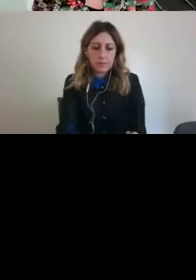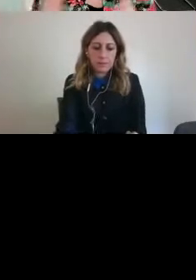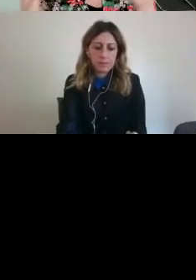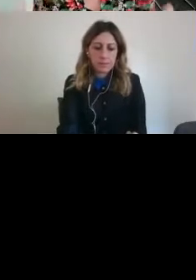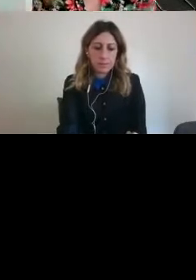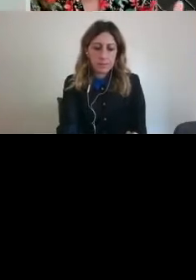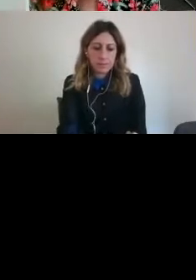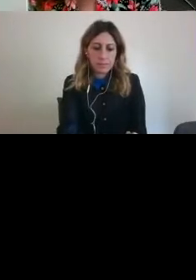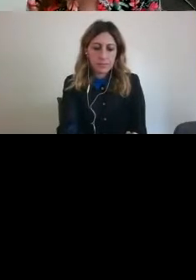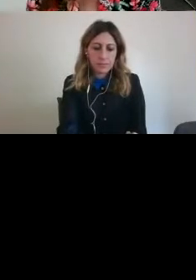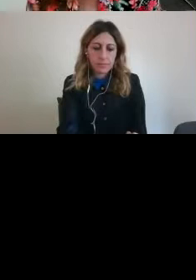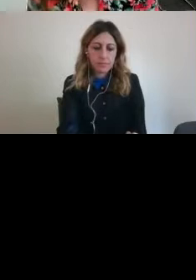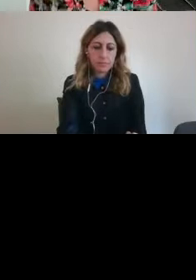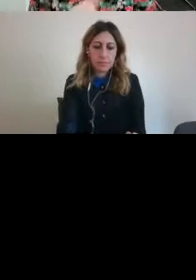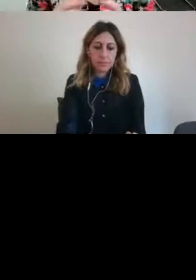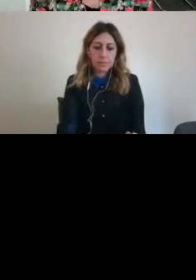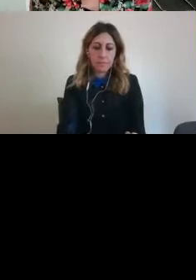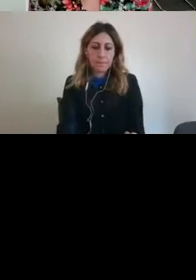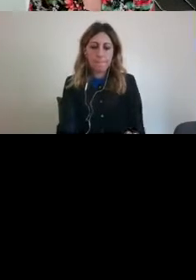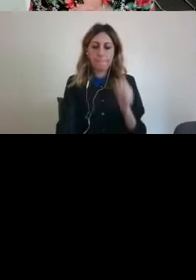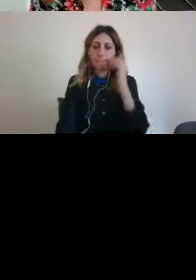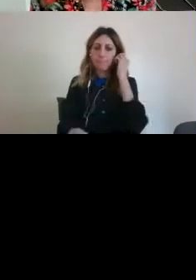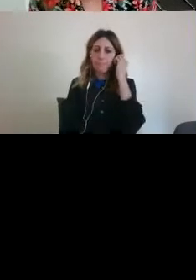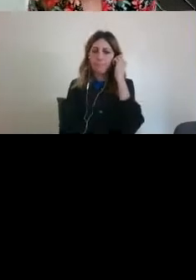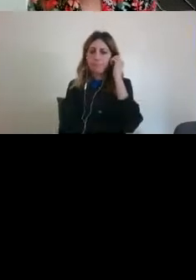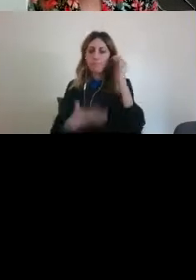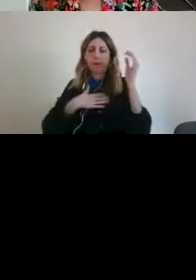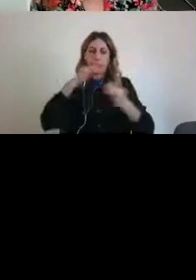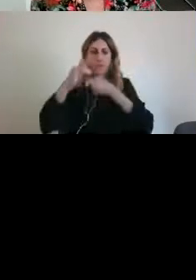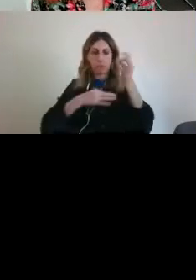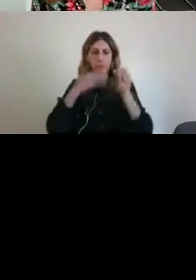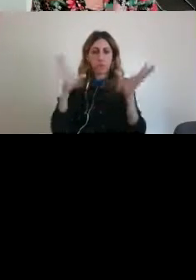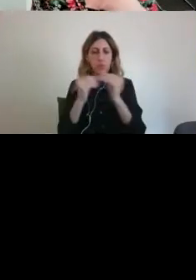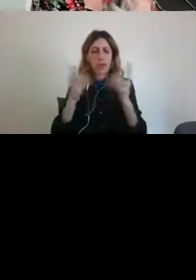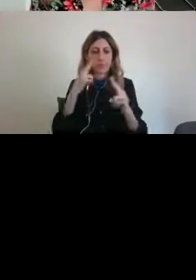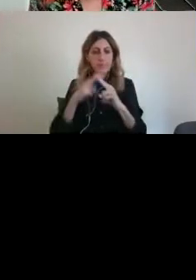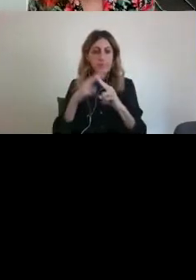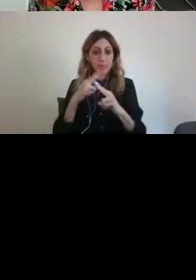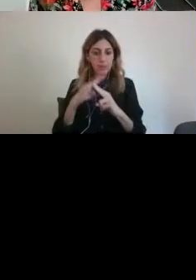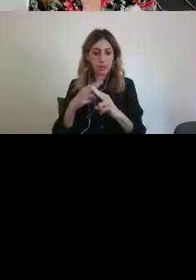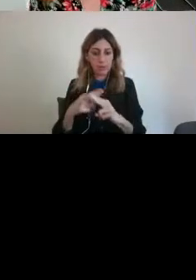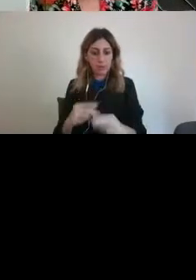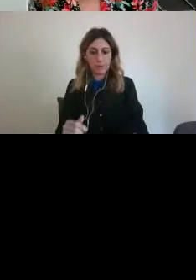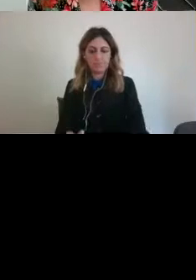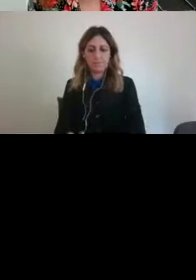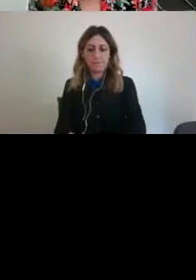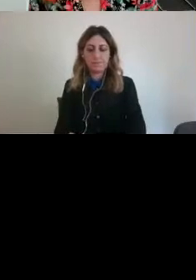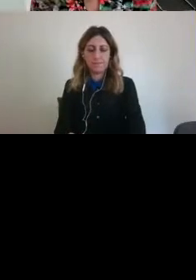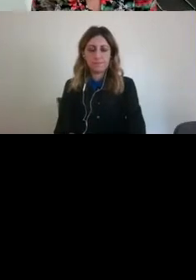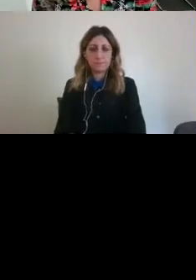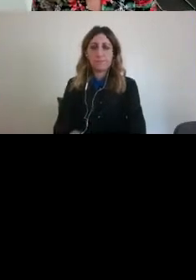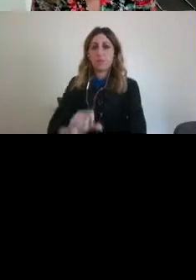want to talk about something else that's important. The first step in any SEO copywriting strategy should always be keyword